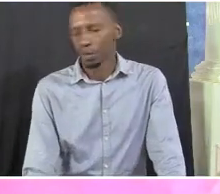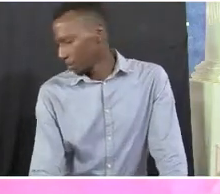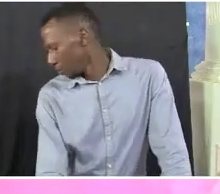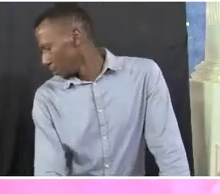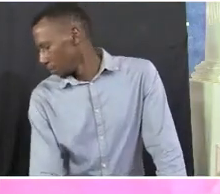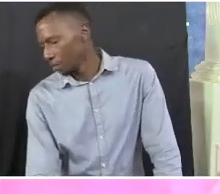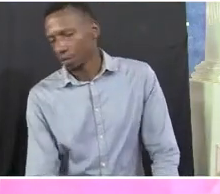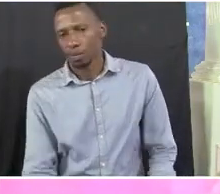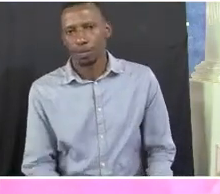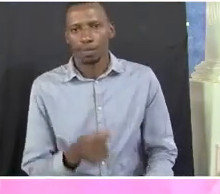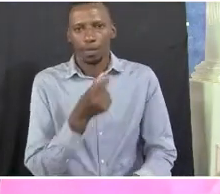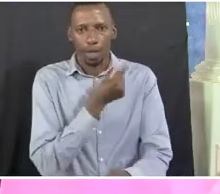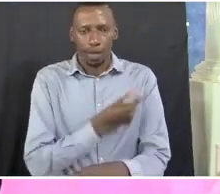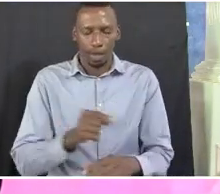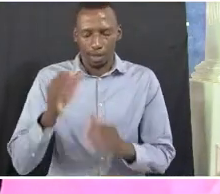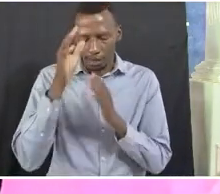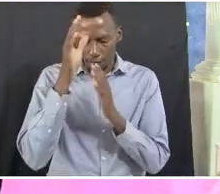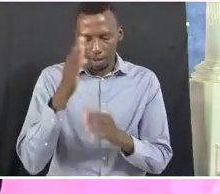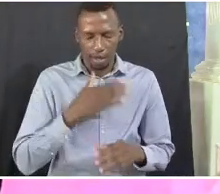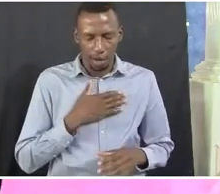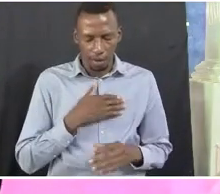Our gracious Father in heaven,